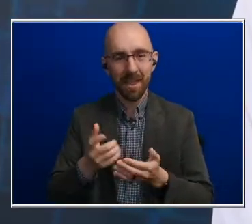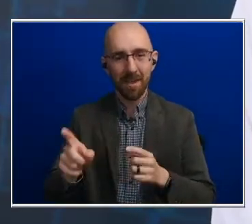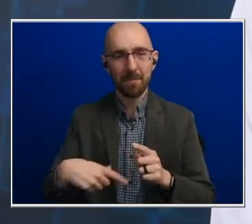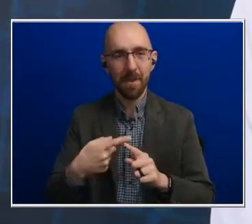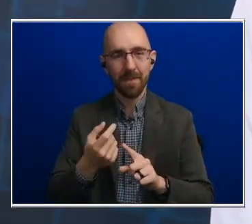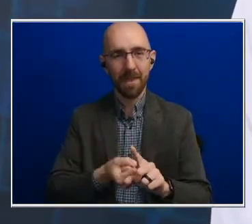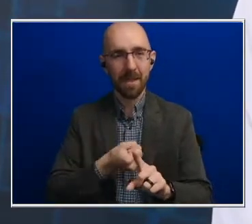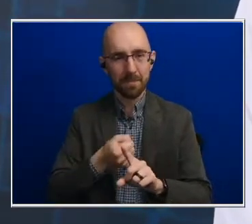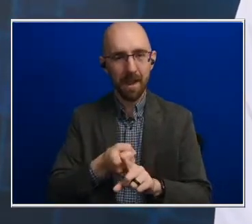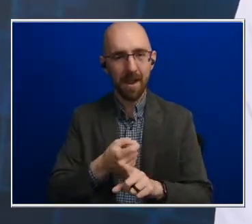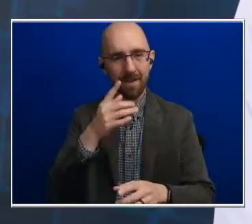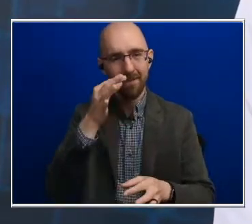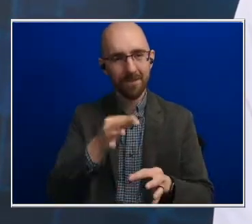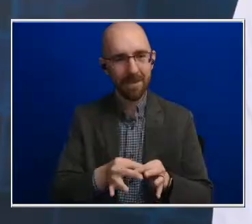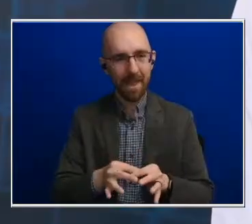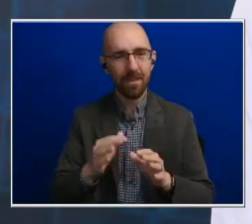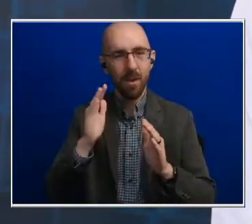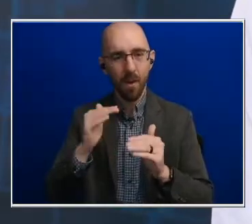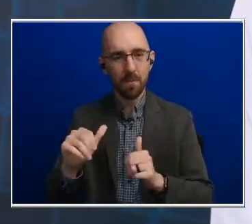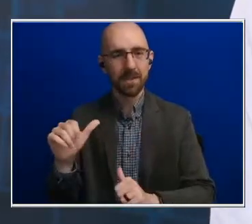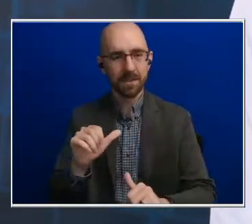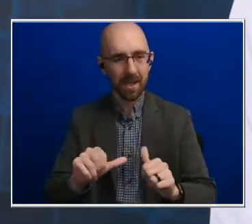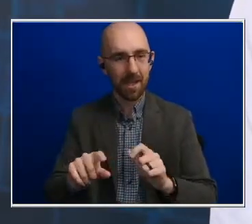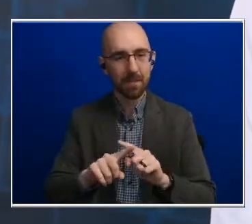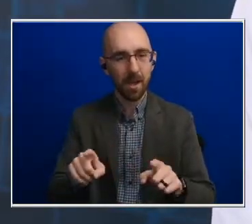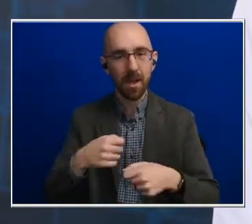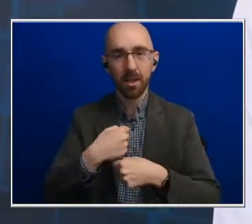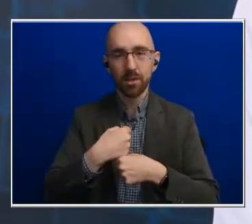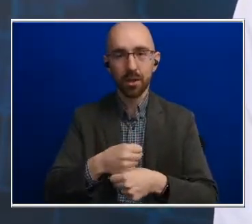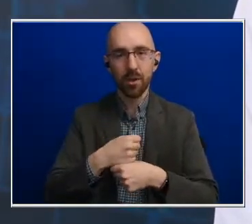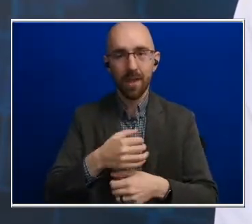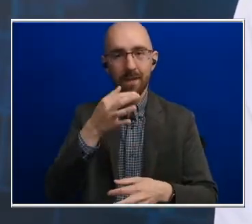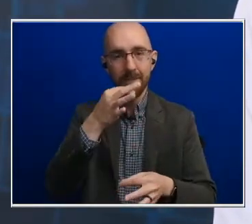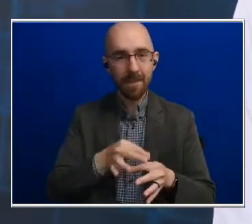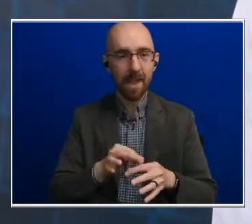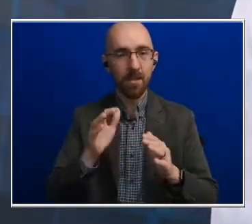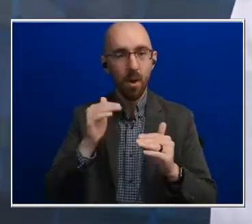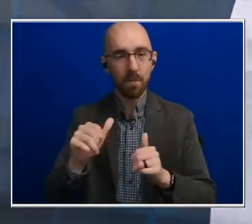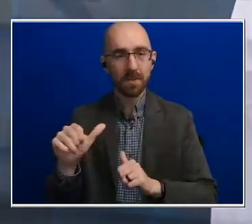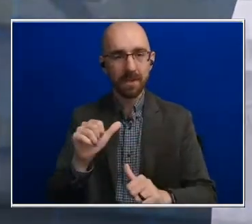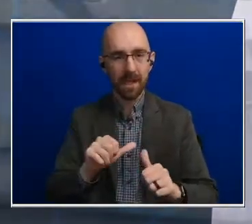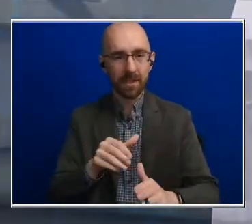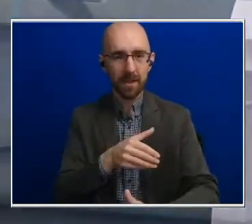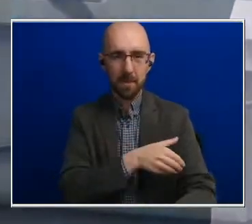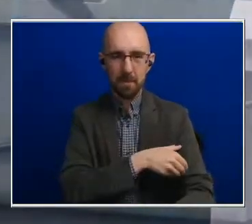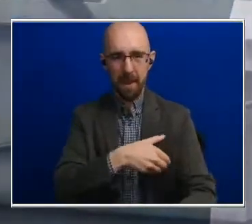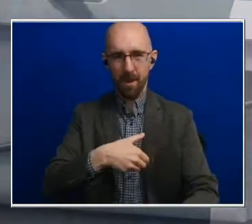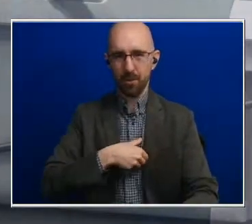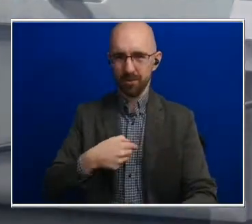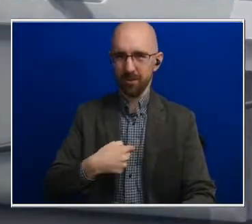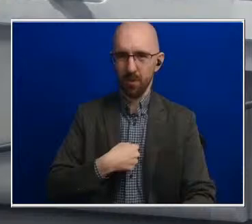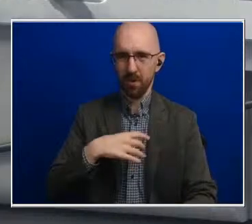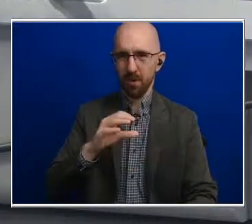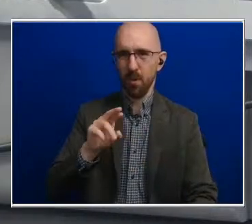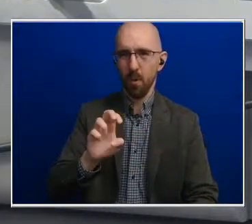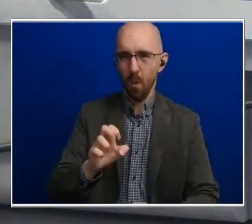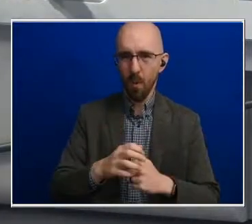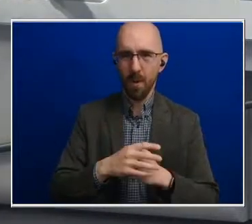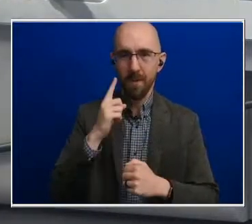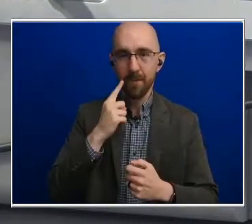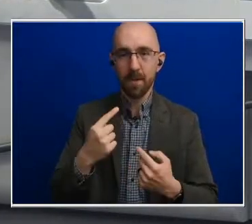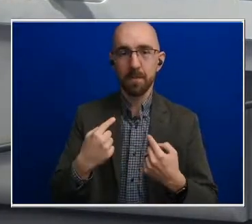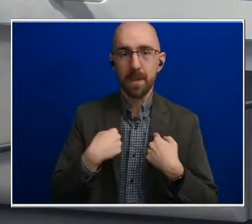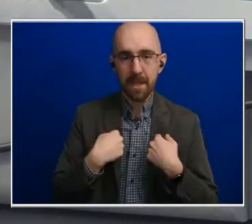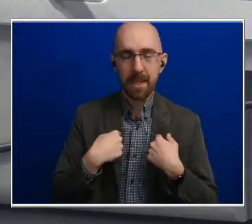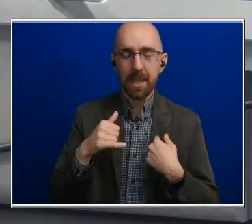science, but generating faith, hope, and science, what powers your core? For me, I know that power